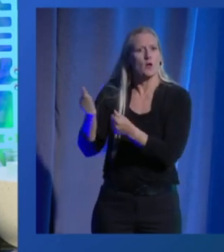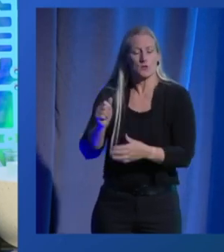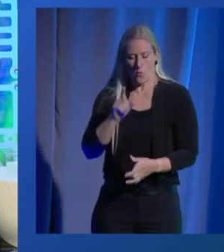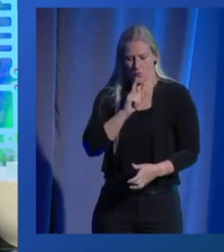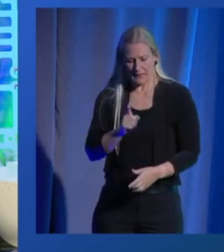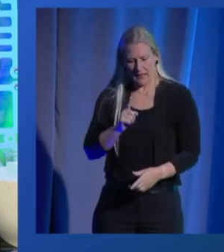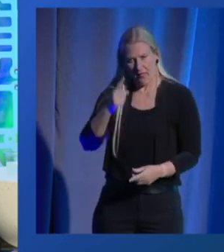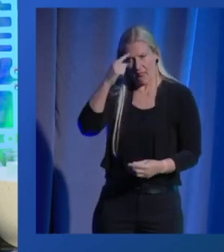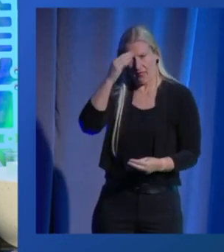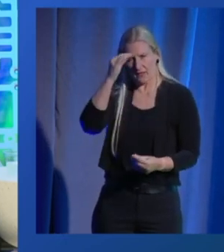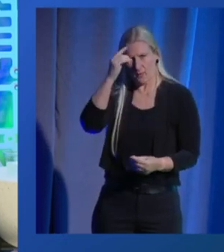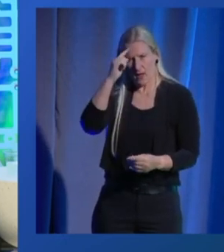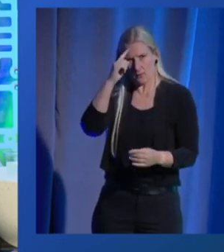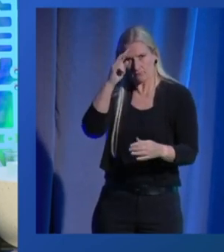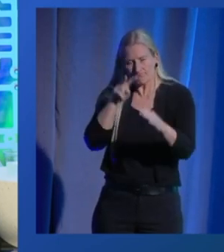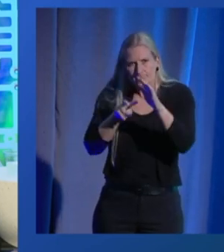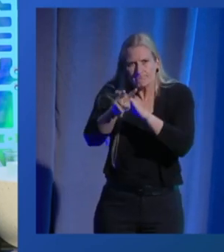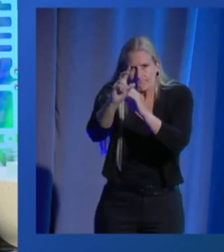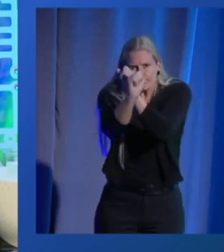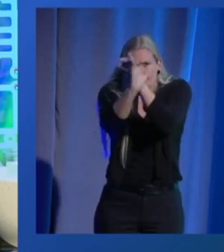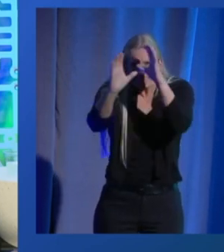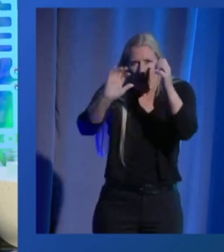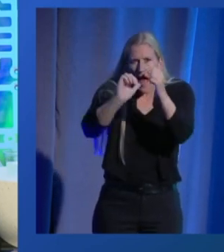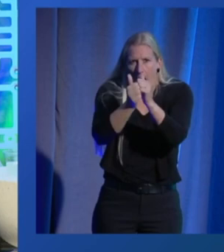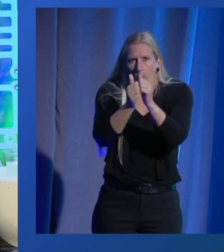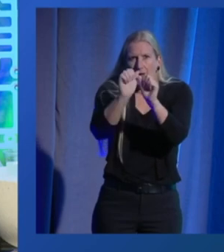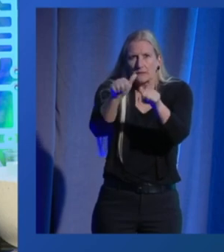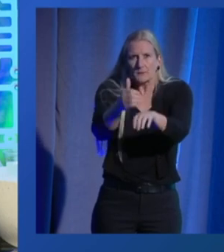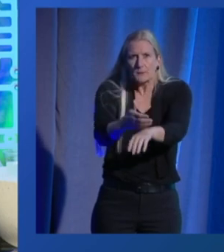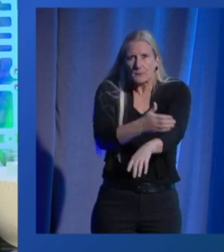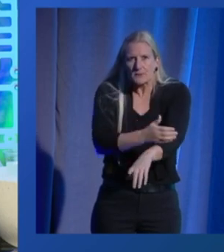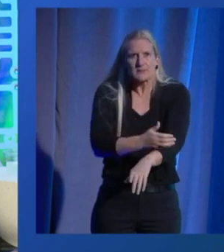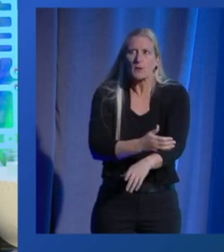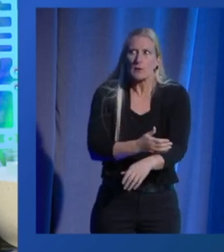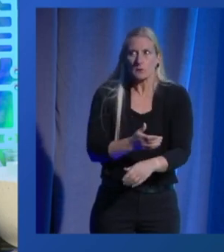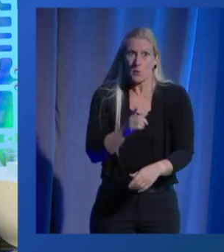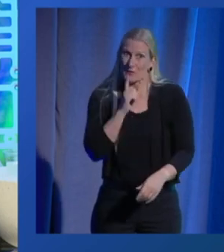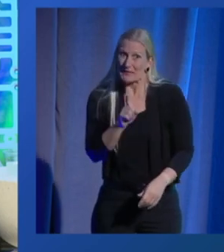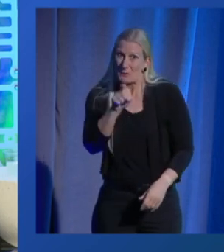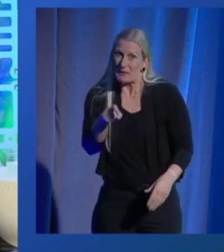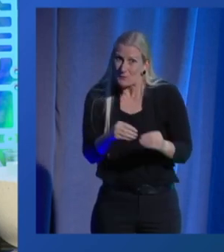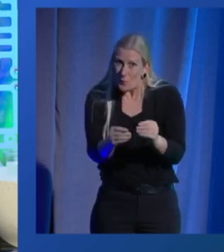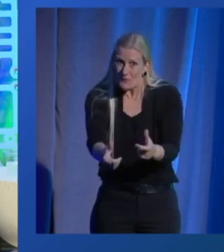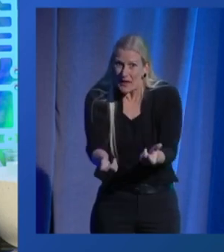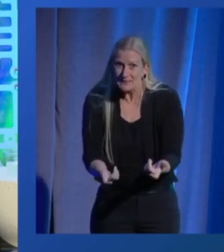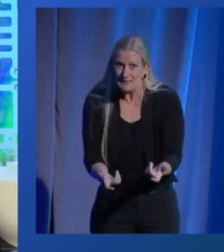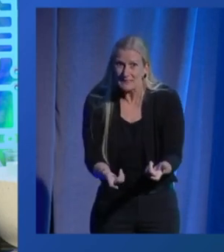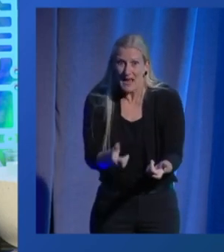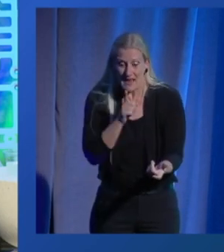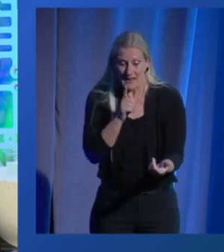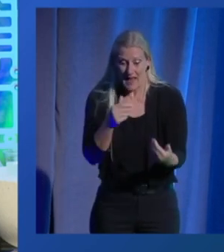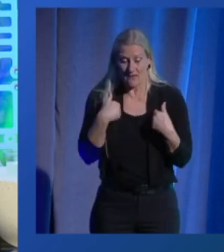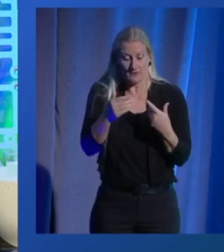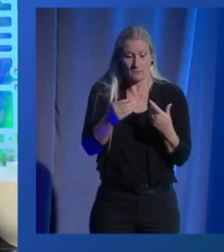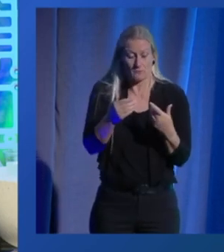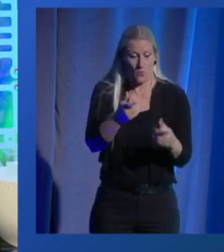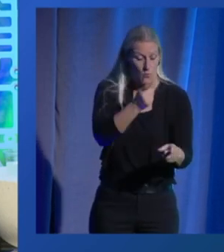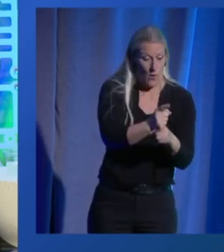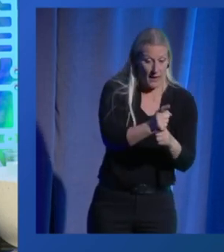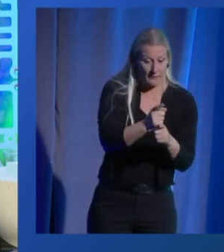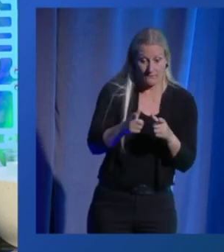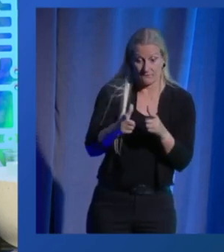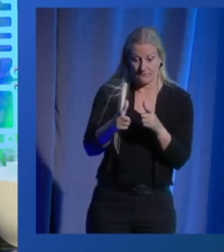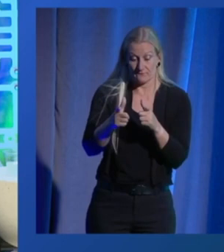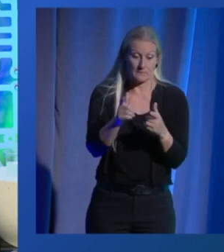how can we get there faster because time is of the essence and getting this right is essential there is often